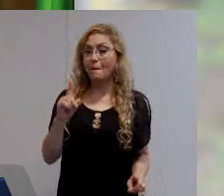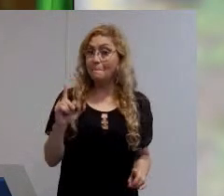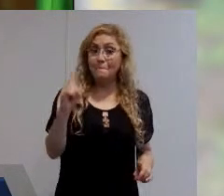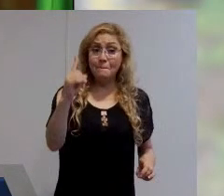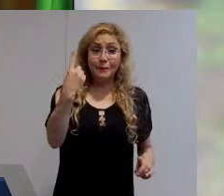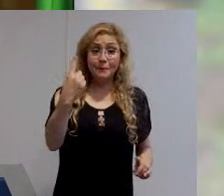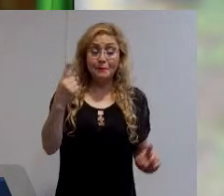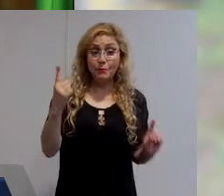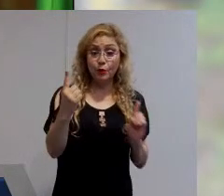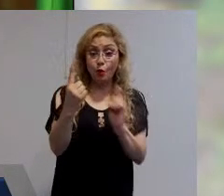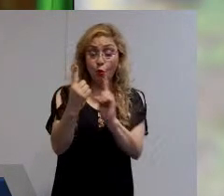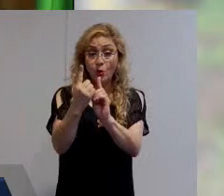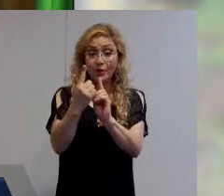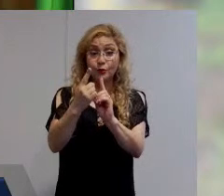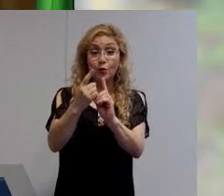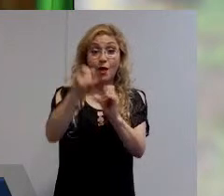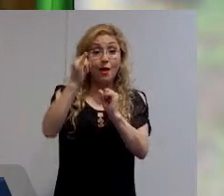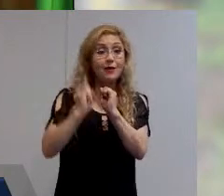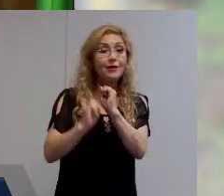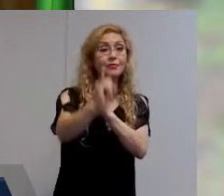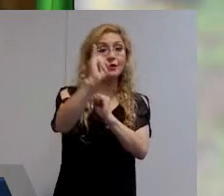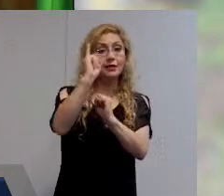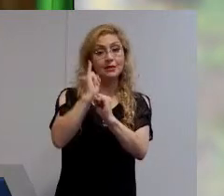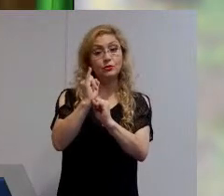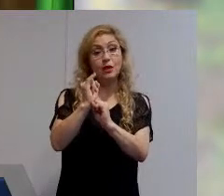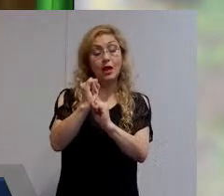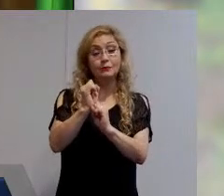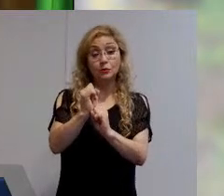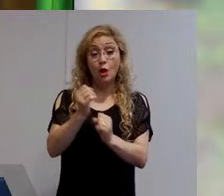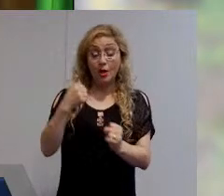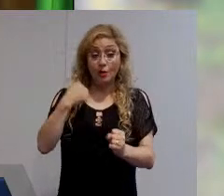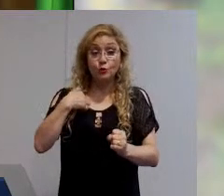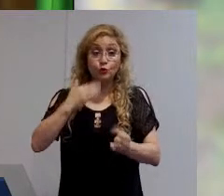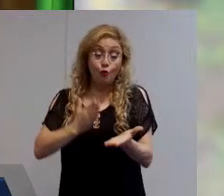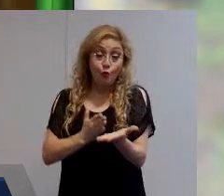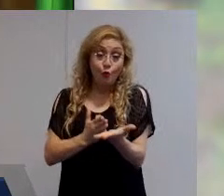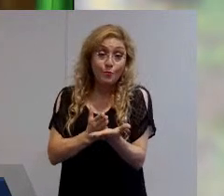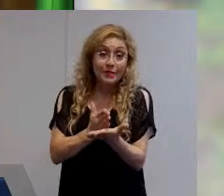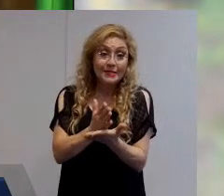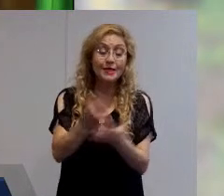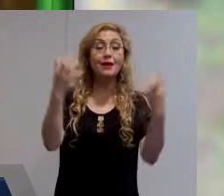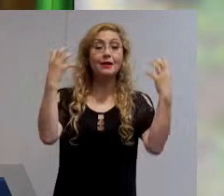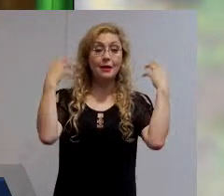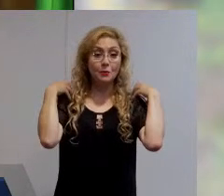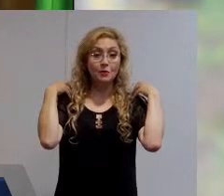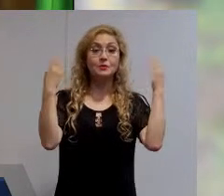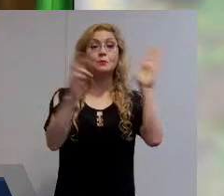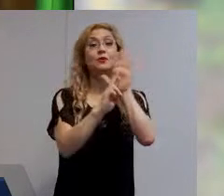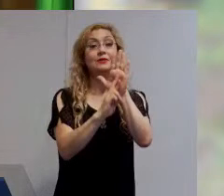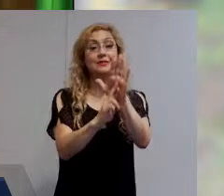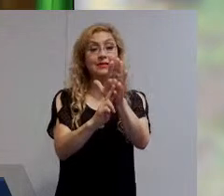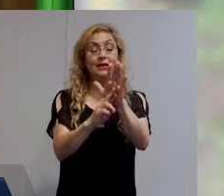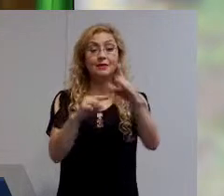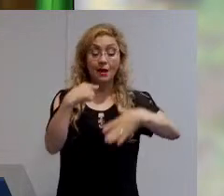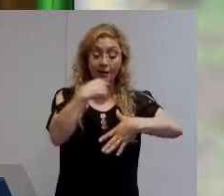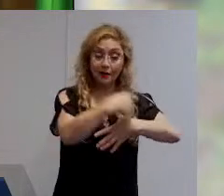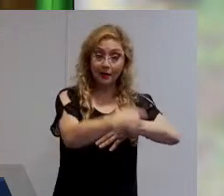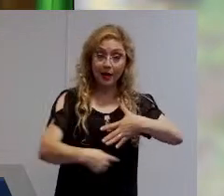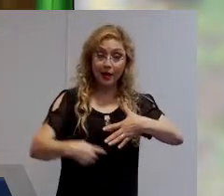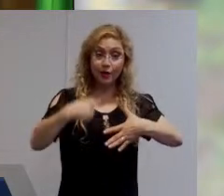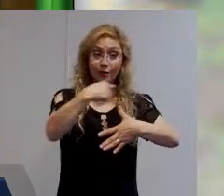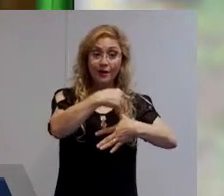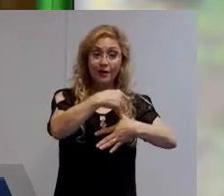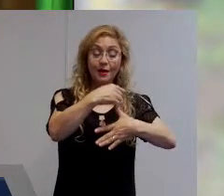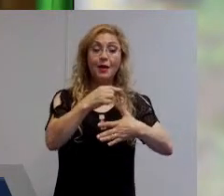on a personal level because this is the first official event that I have spoke at after taking office in